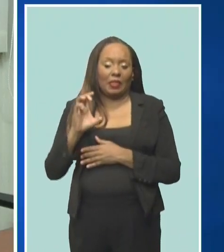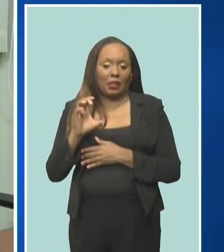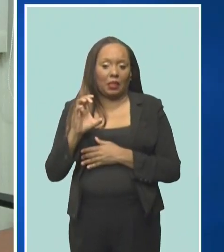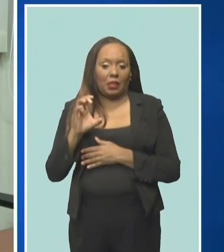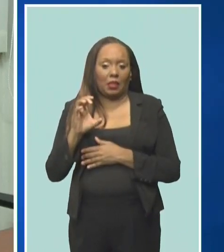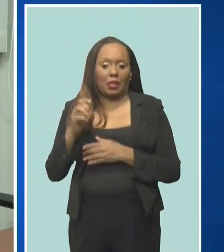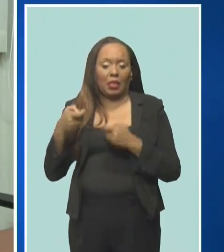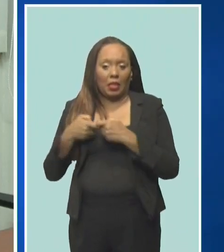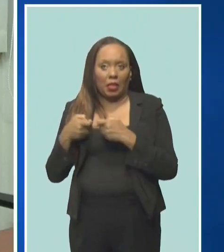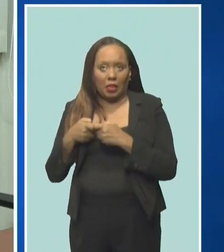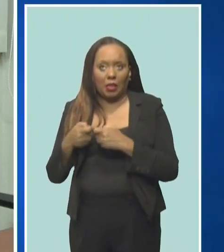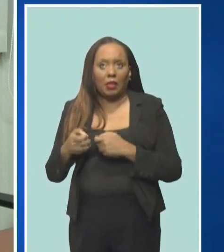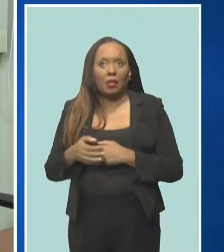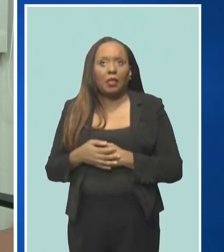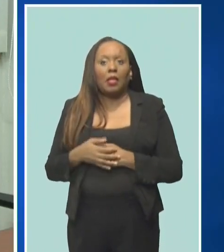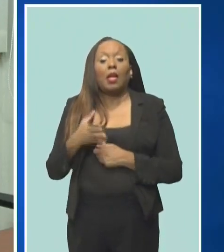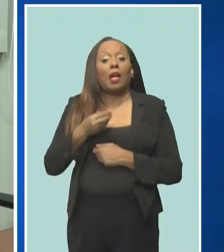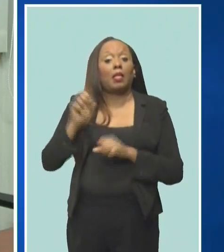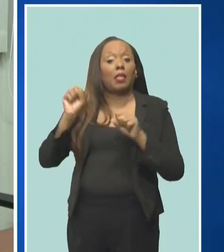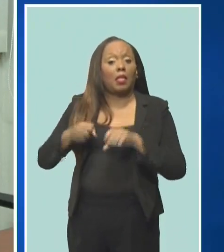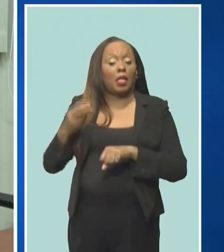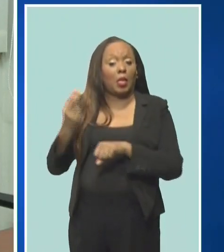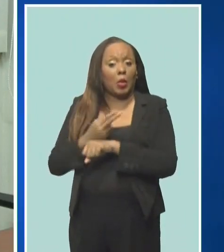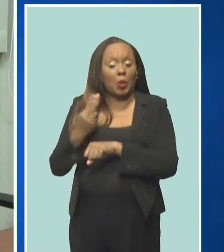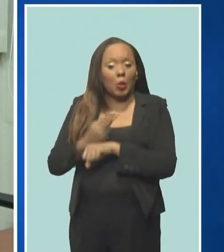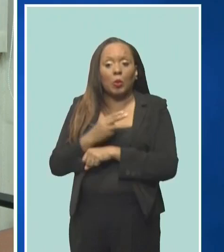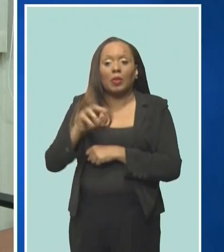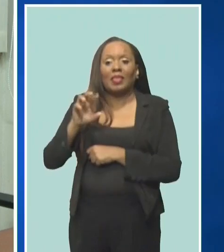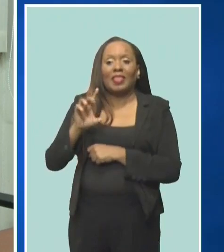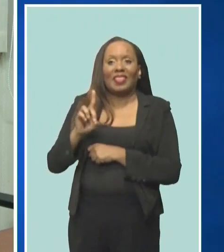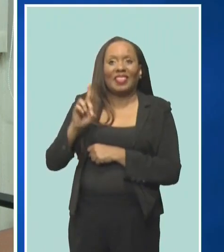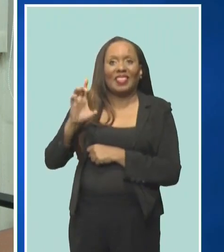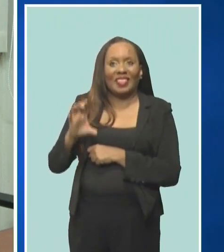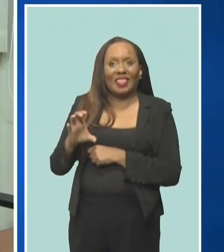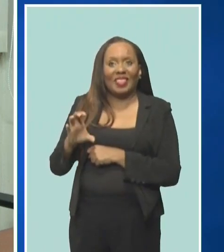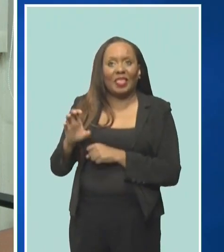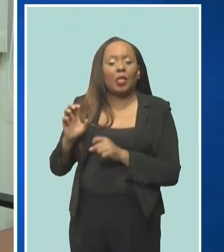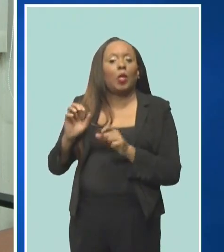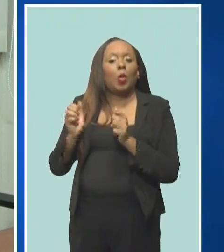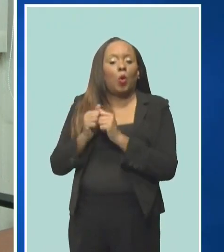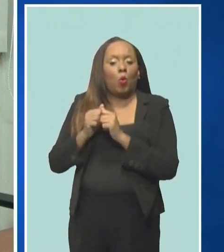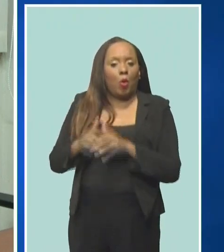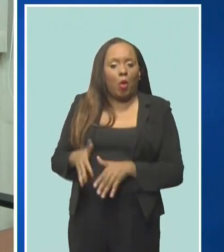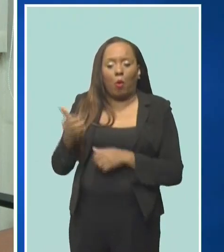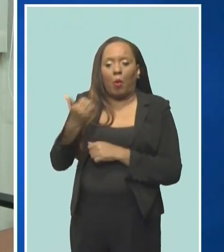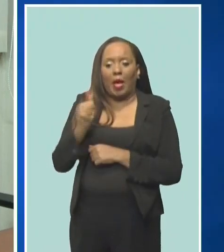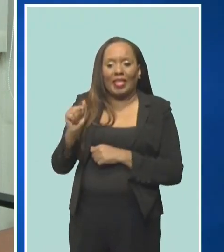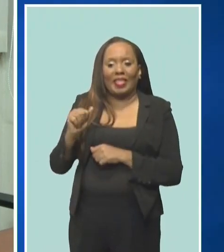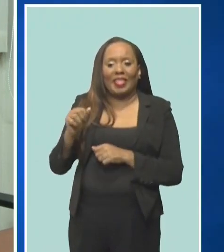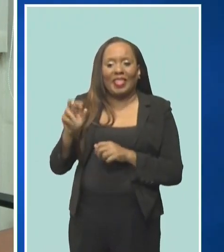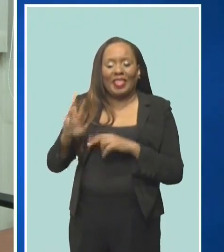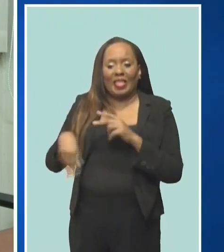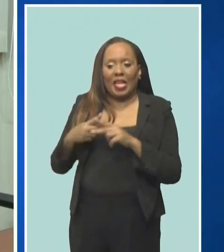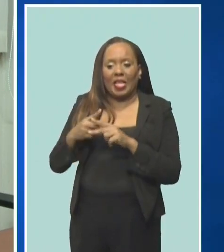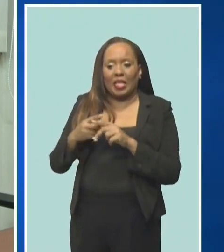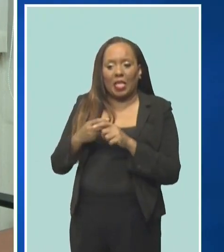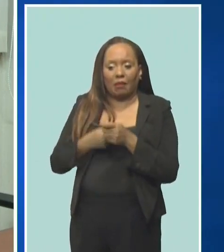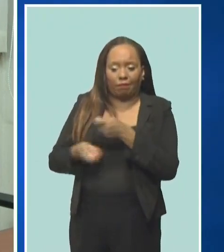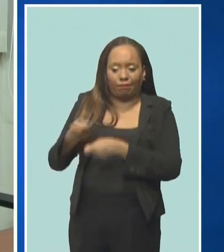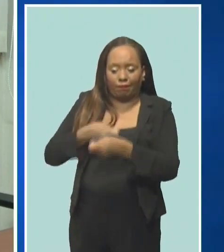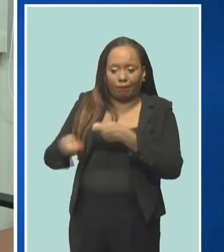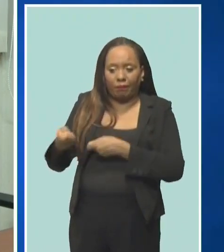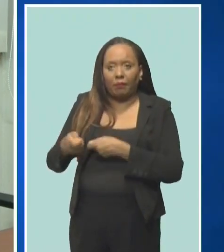conditioner can use DC current directly without no transfers. That saved the